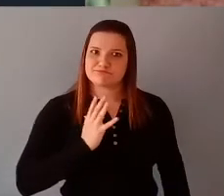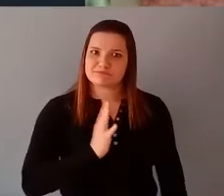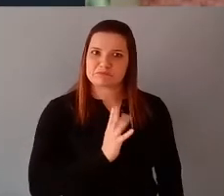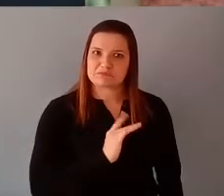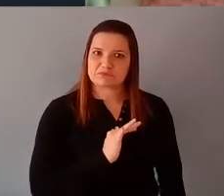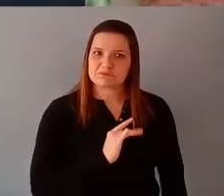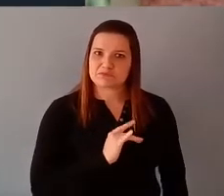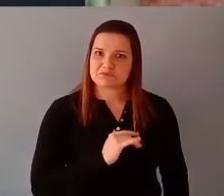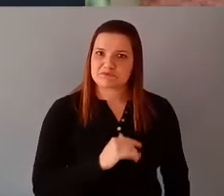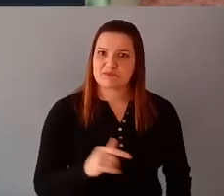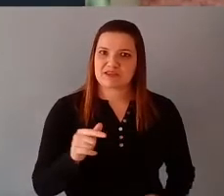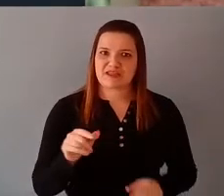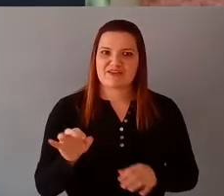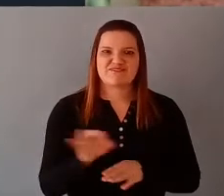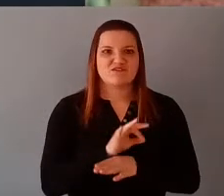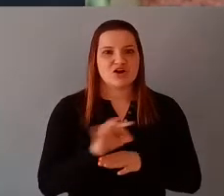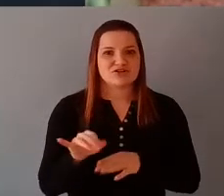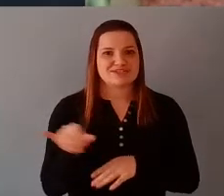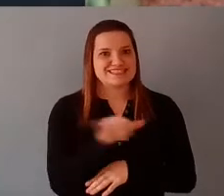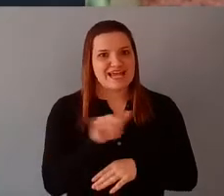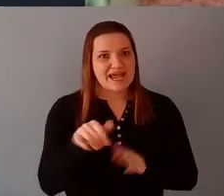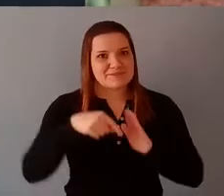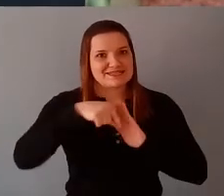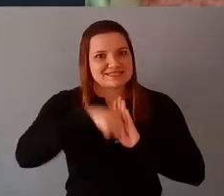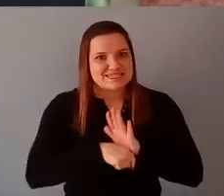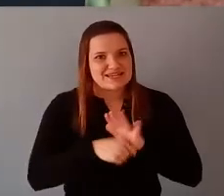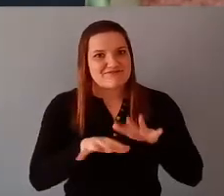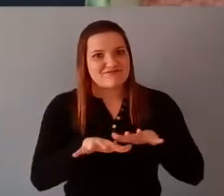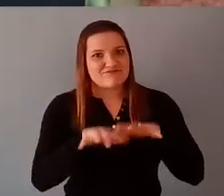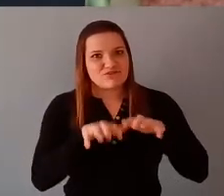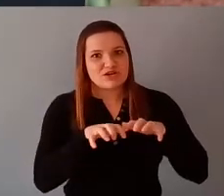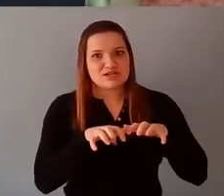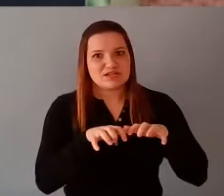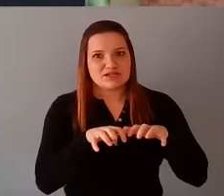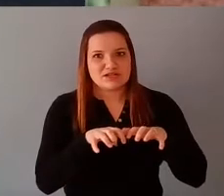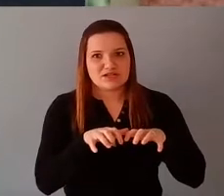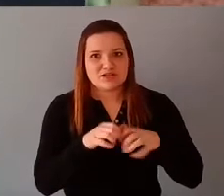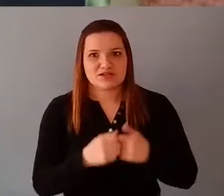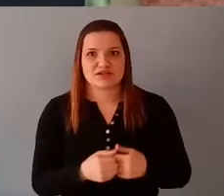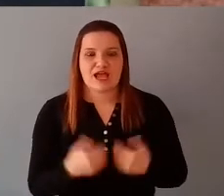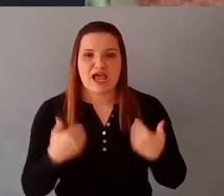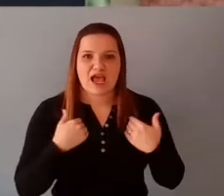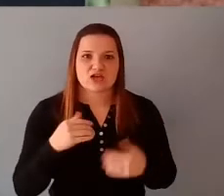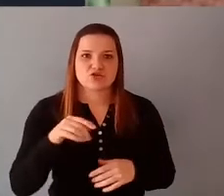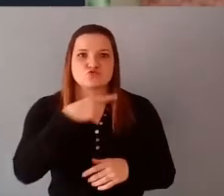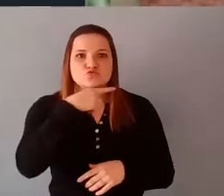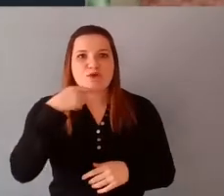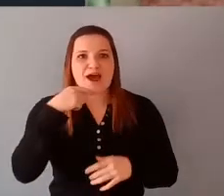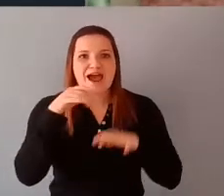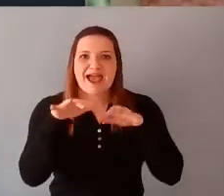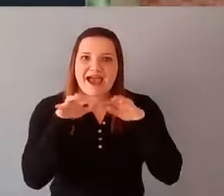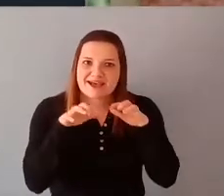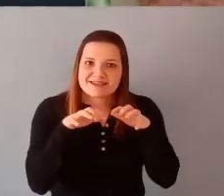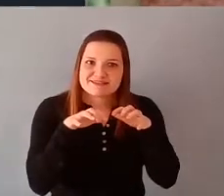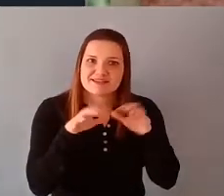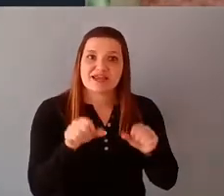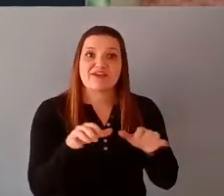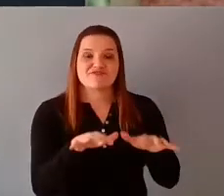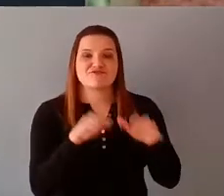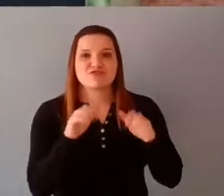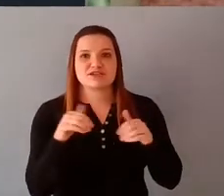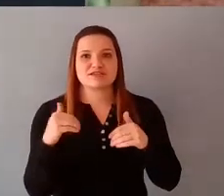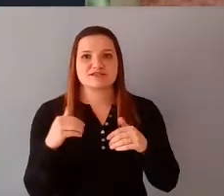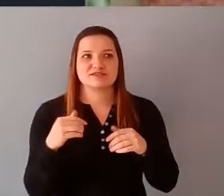and function essentially as a deep freezer, rechargeable with dry ice, and they can freeze up to